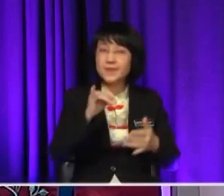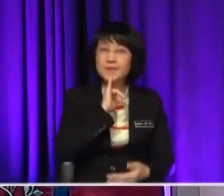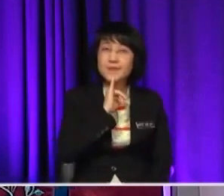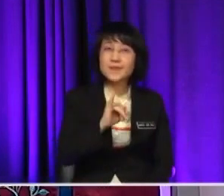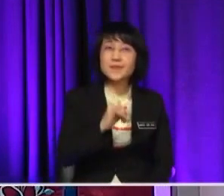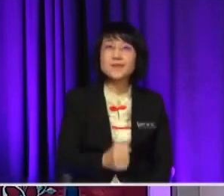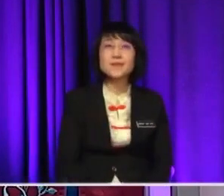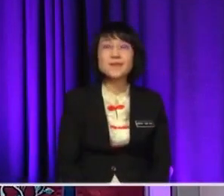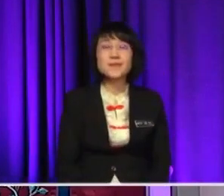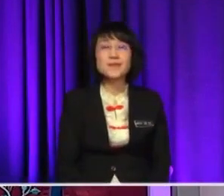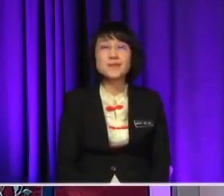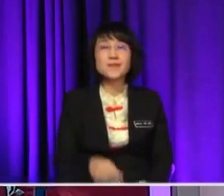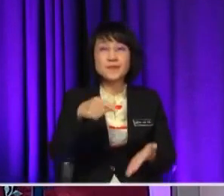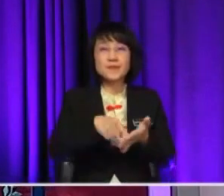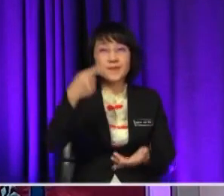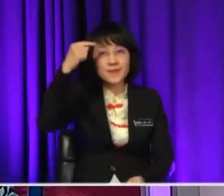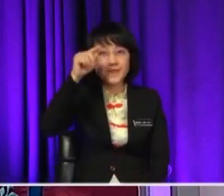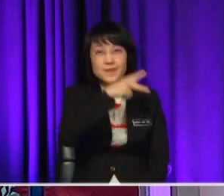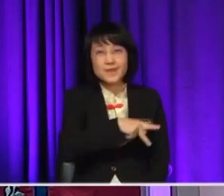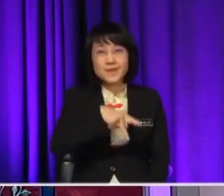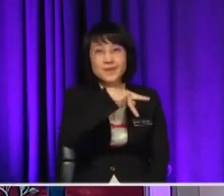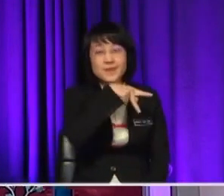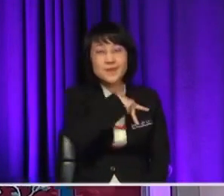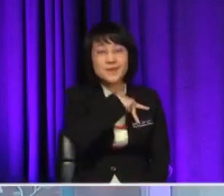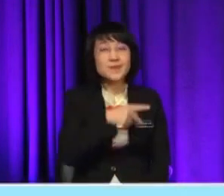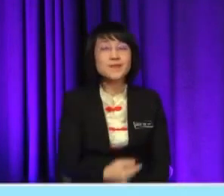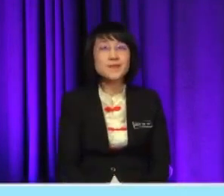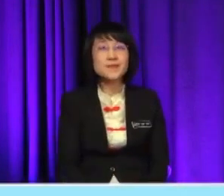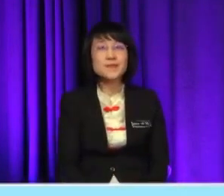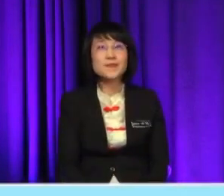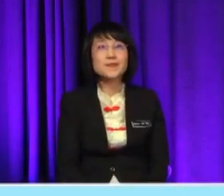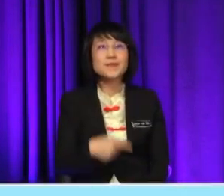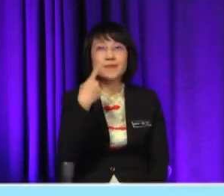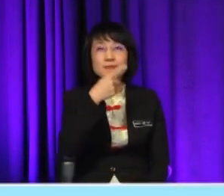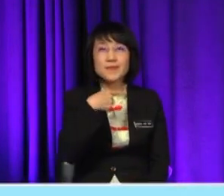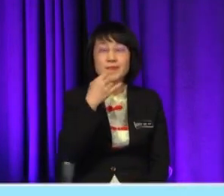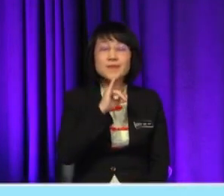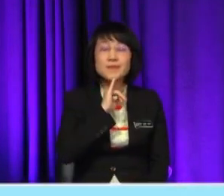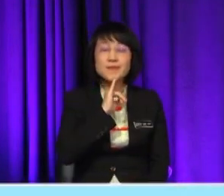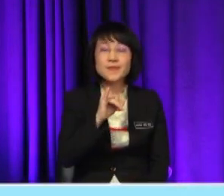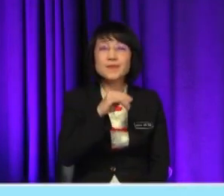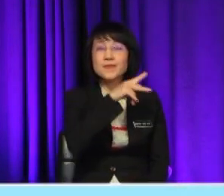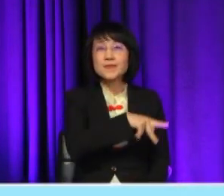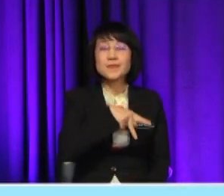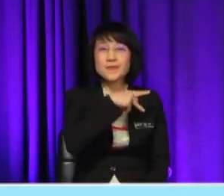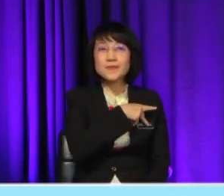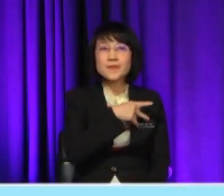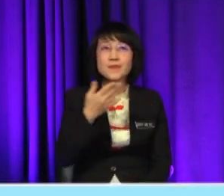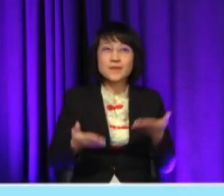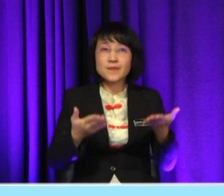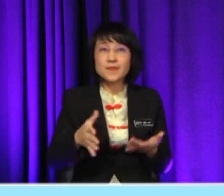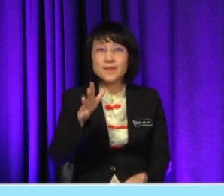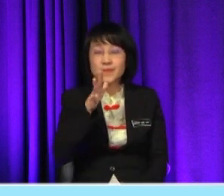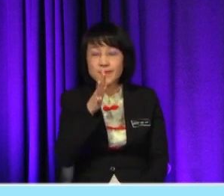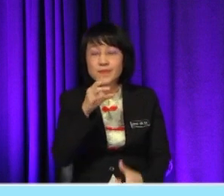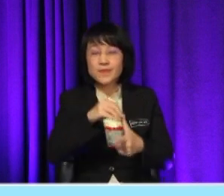right? This is for personification. And they even mention who is the persona, which is a mother or a person looking after